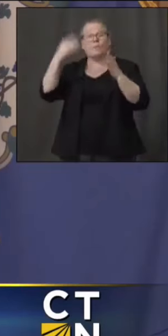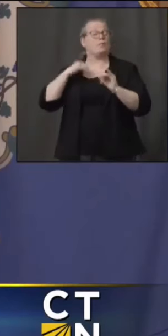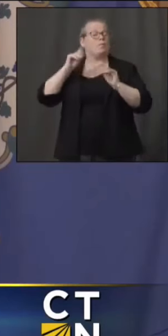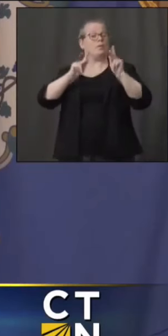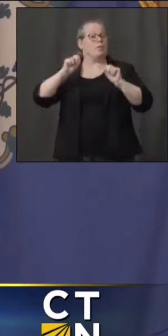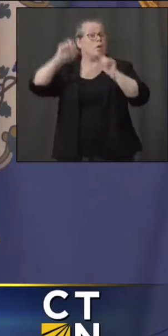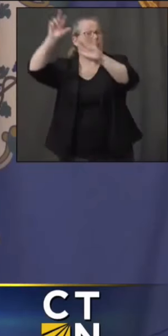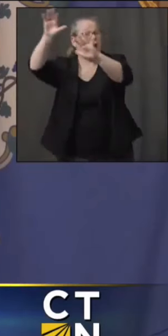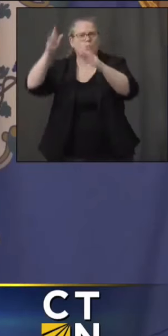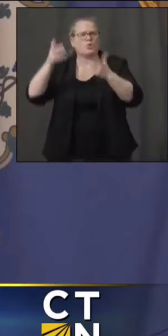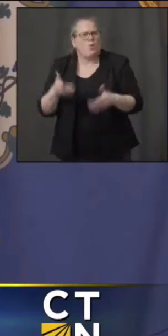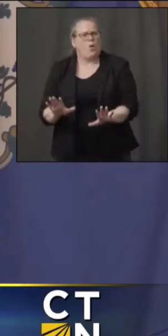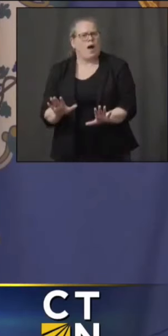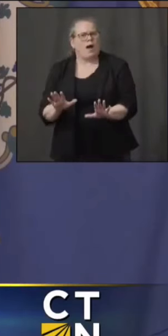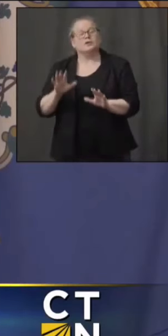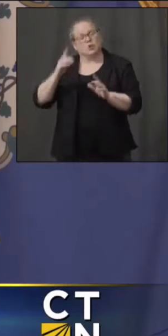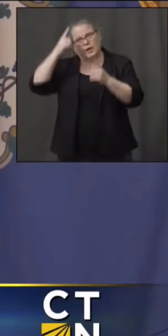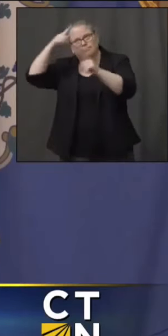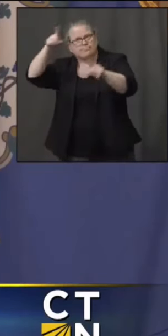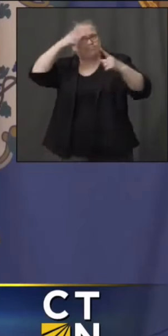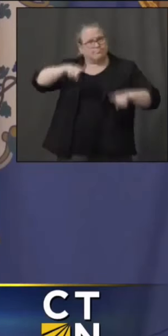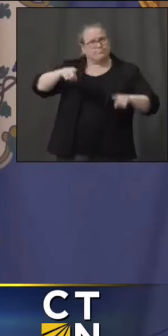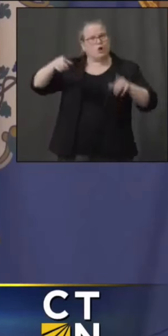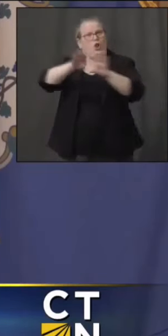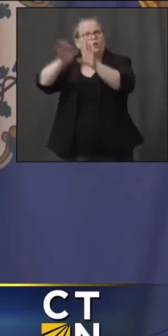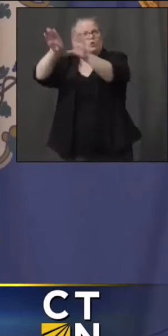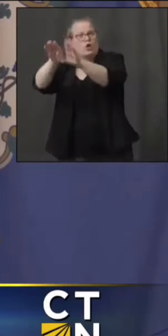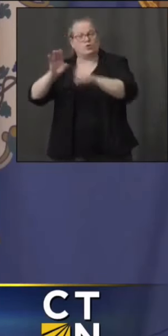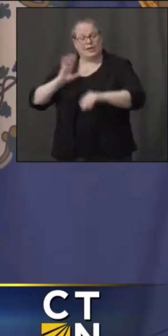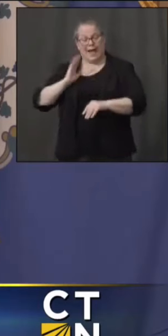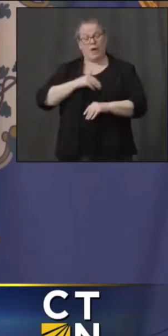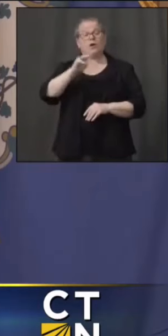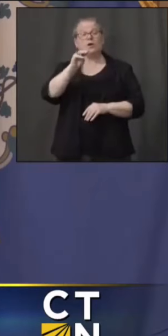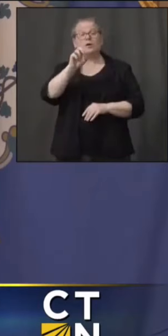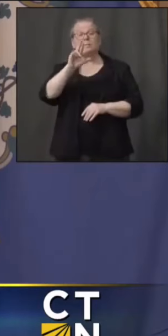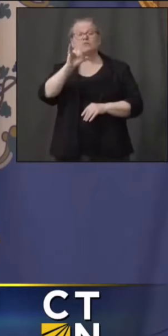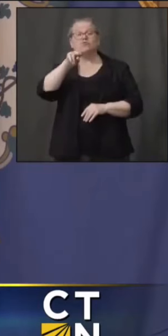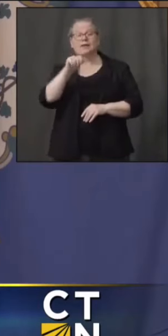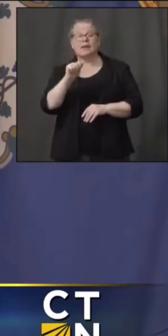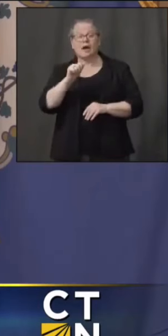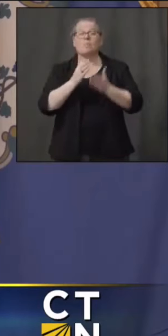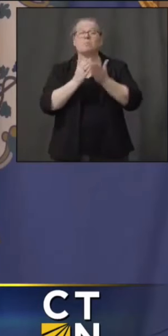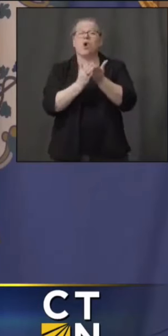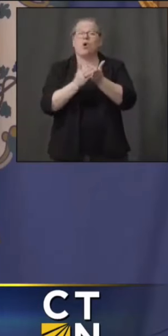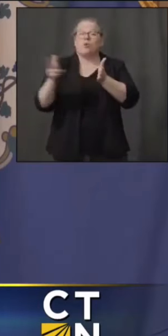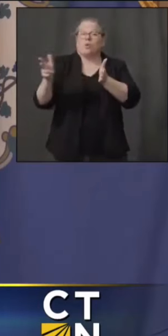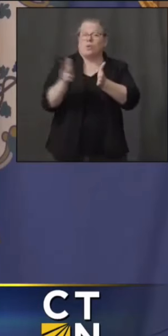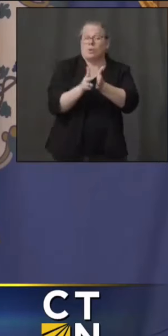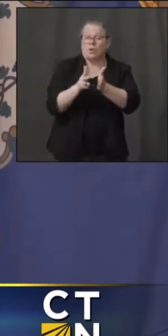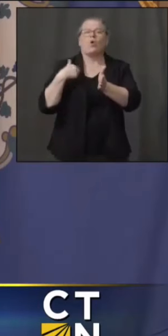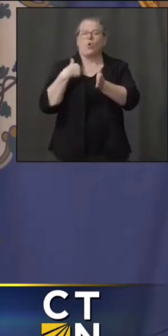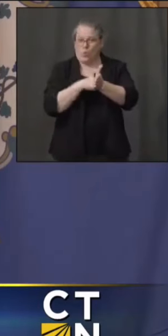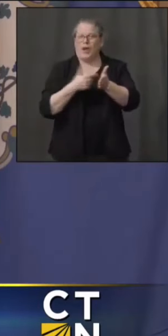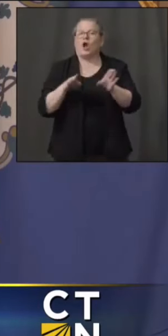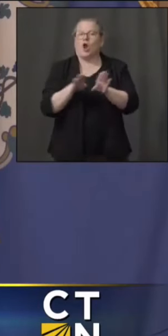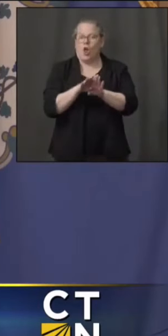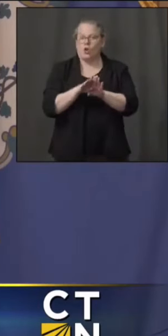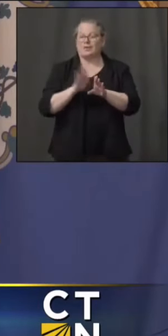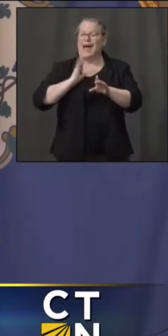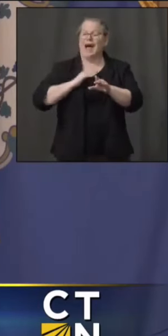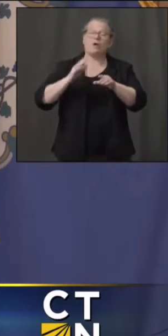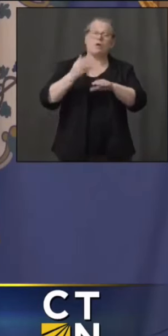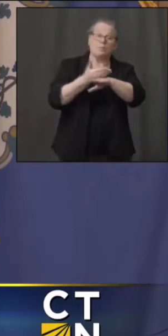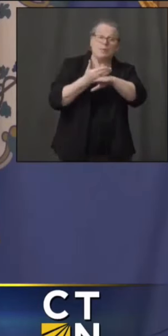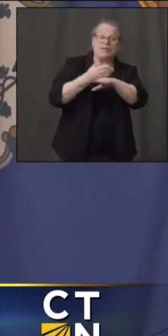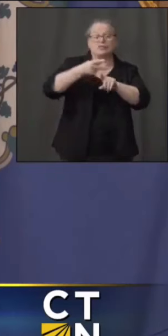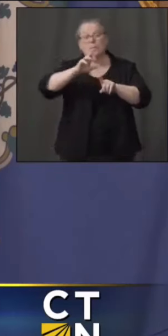an incentive to go back and forth. We didn't close our parks and beaches, and Rhode Island had. Now they'll be opening them, just so,